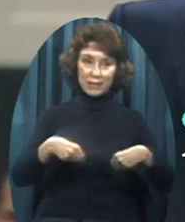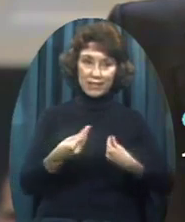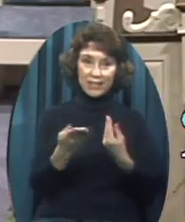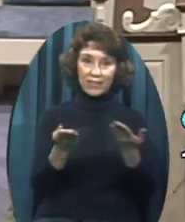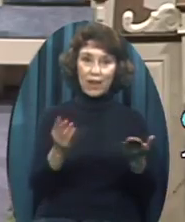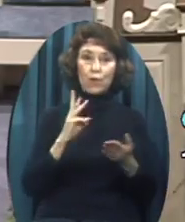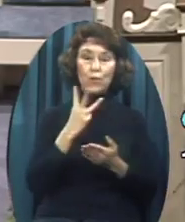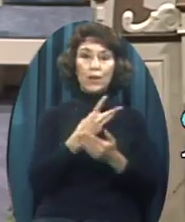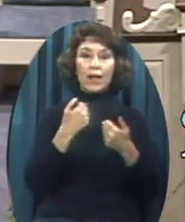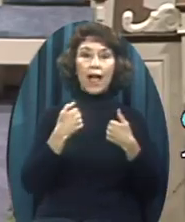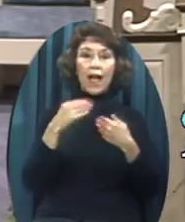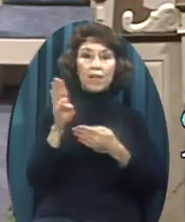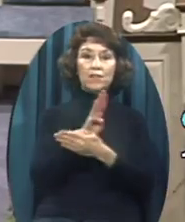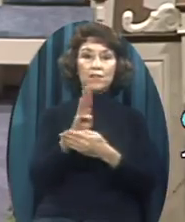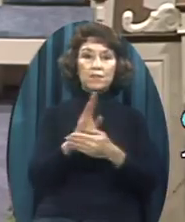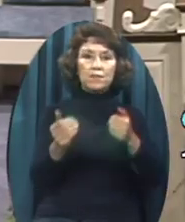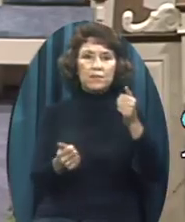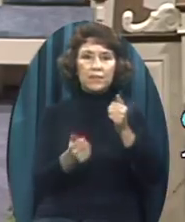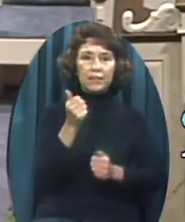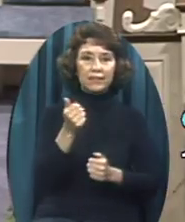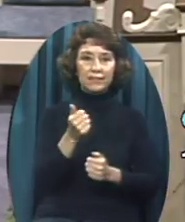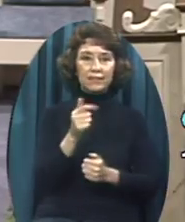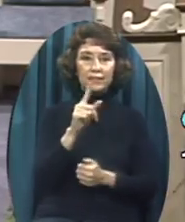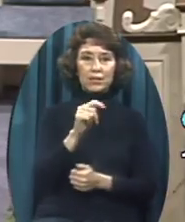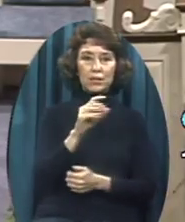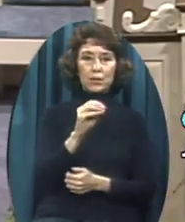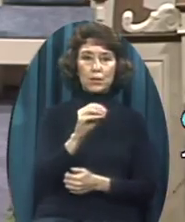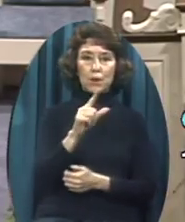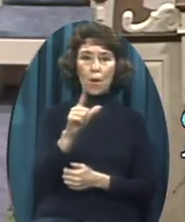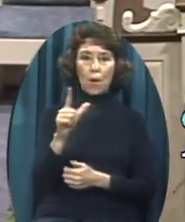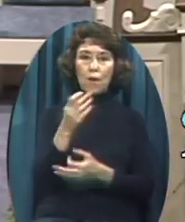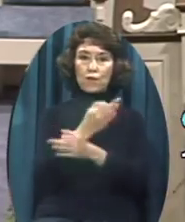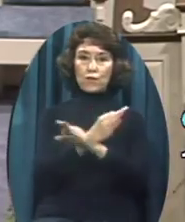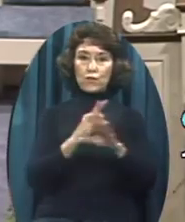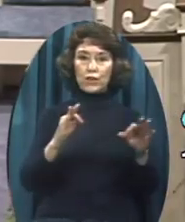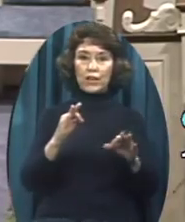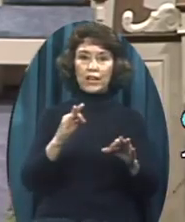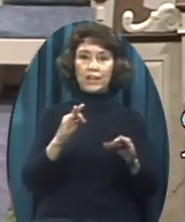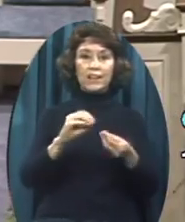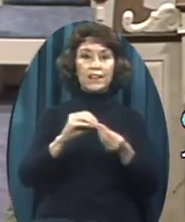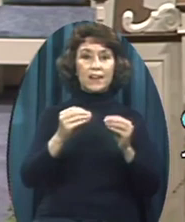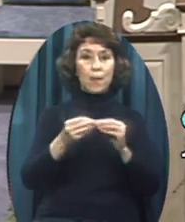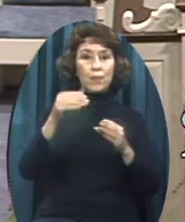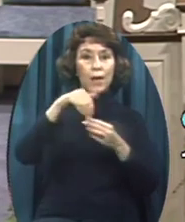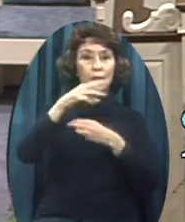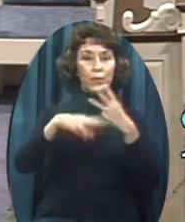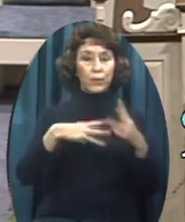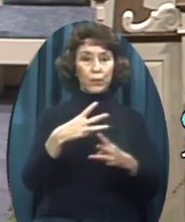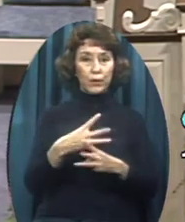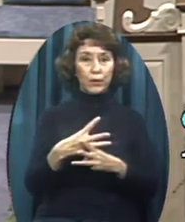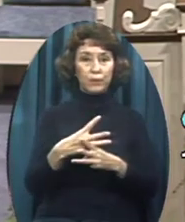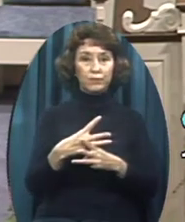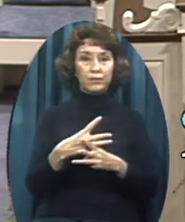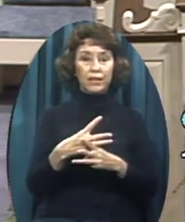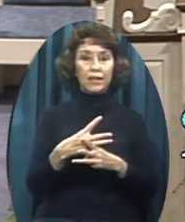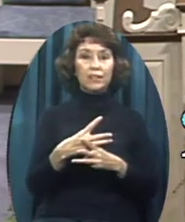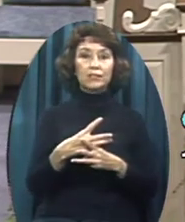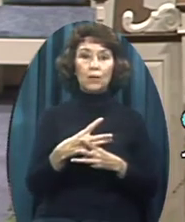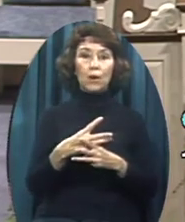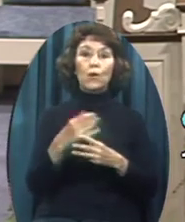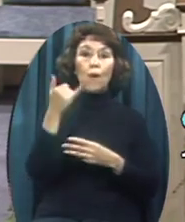world every day. So dial us, and let us send you a free copy of the smallest Bible in the